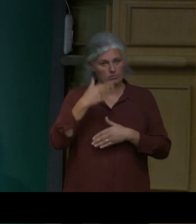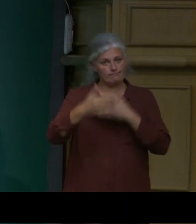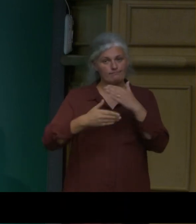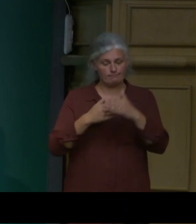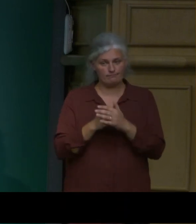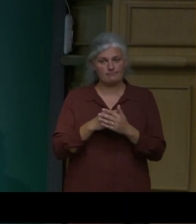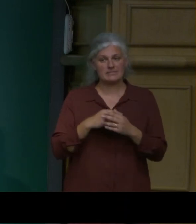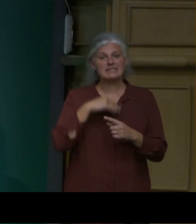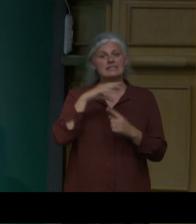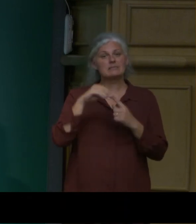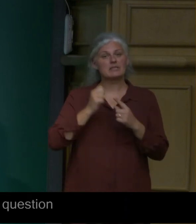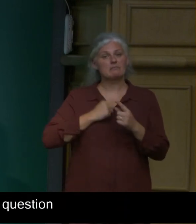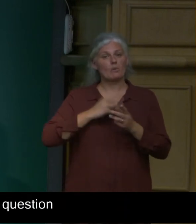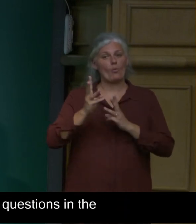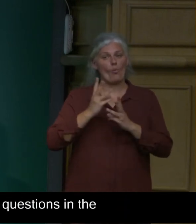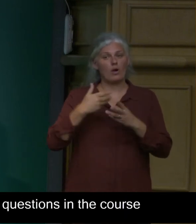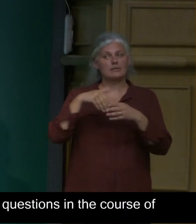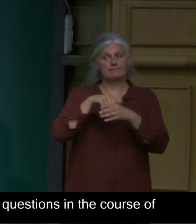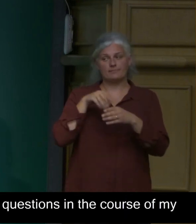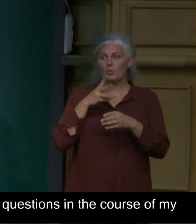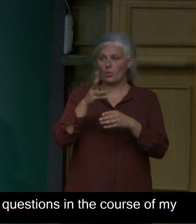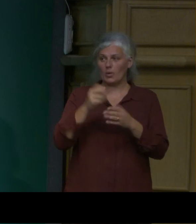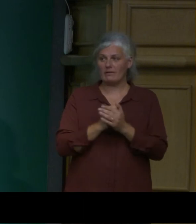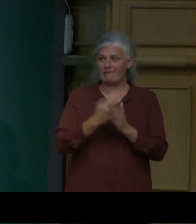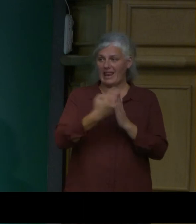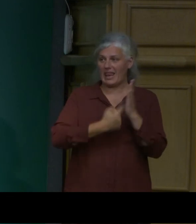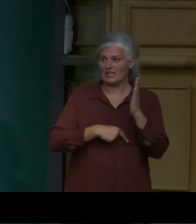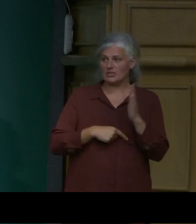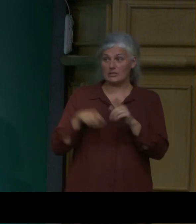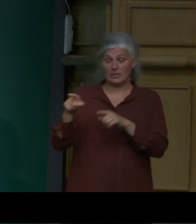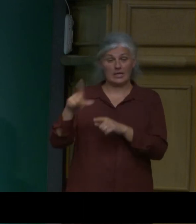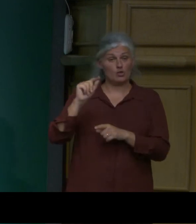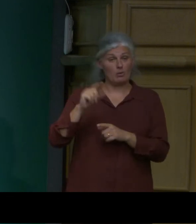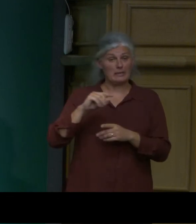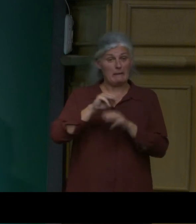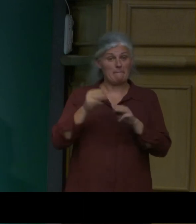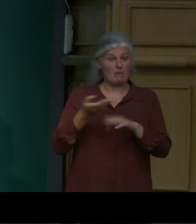those questions in the course of my remarks if I'm allowed to allow to speak